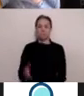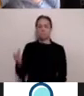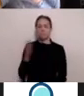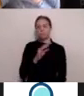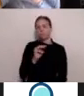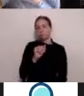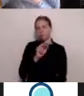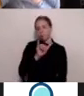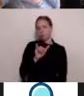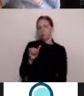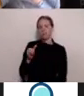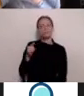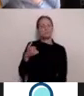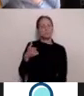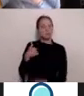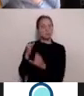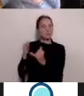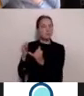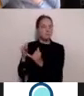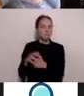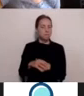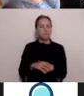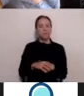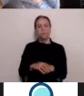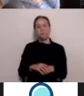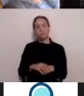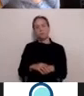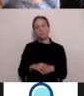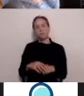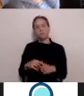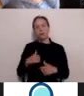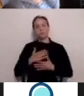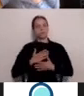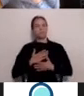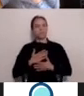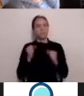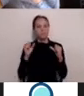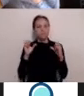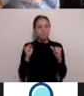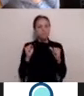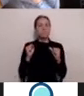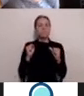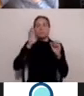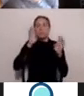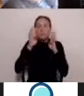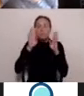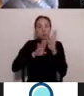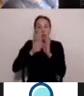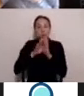stated. I am very pleased and amazed by all the innovations that have